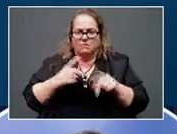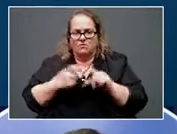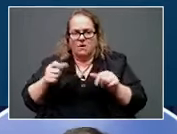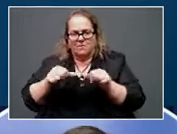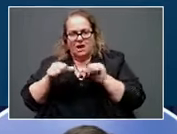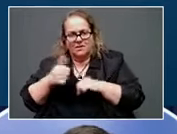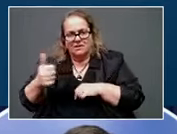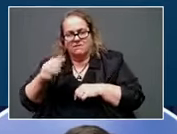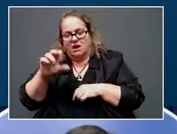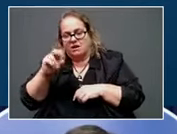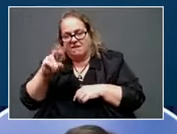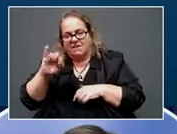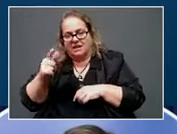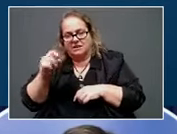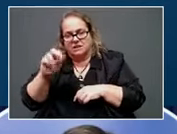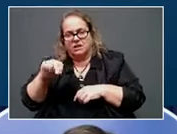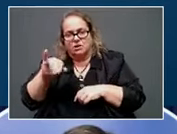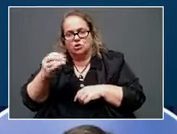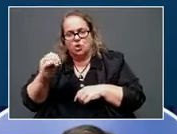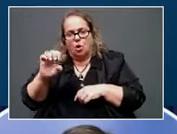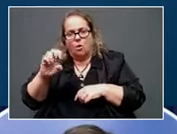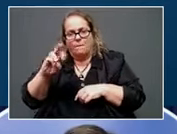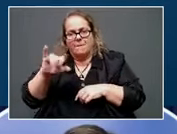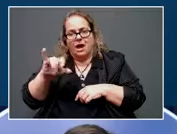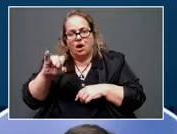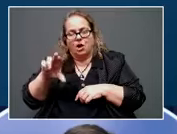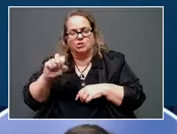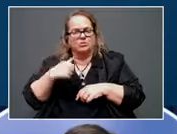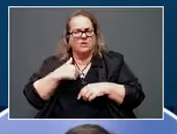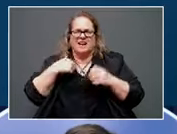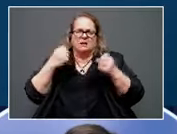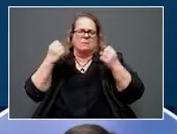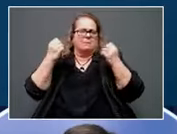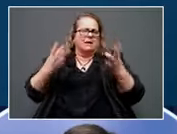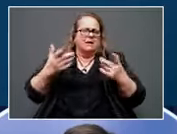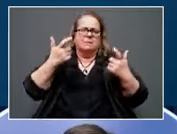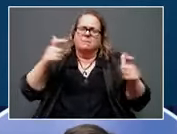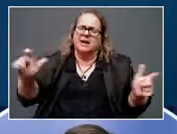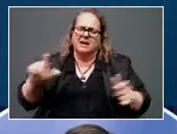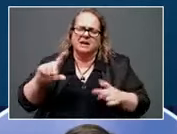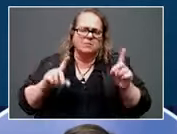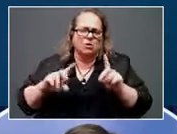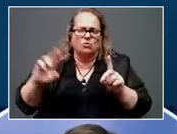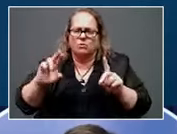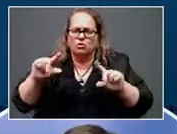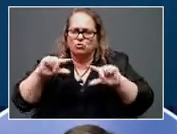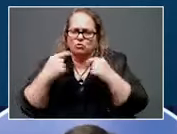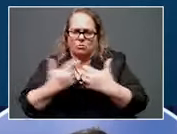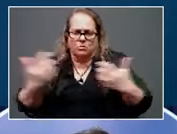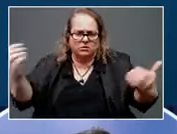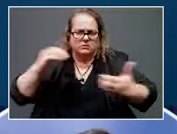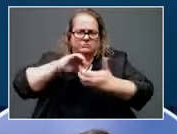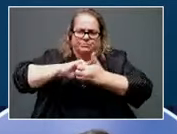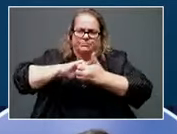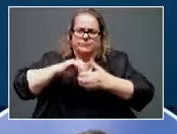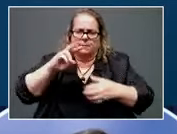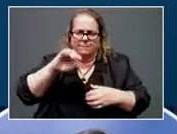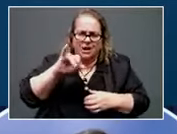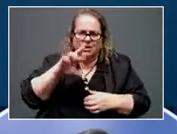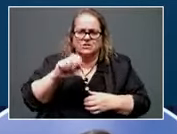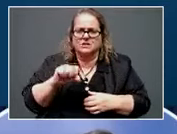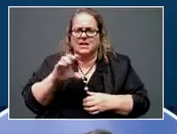Joe Meyer. We had a ton, a big bipartisan group of Northern Kentucky legislators and mayors, county judges that